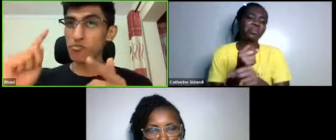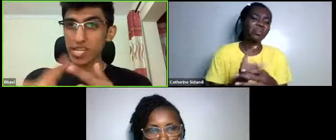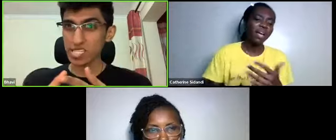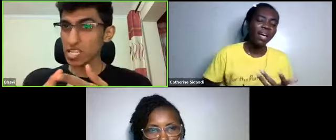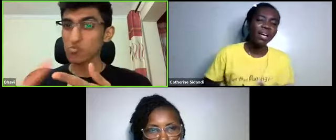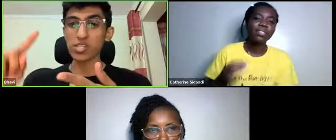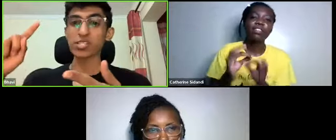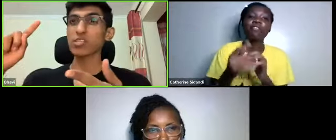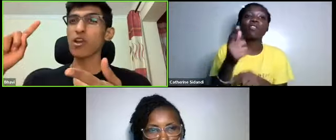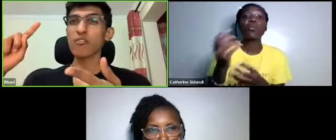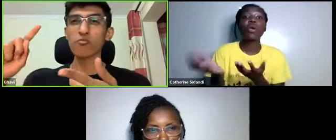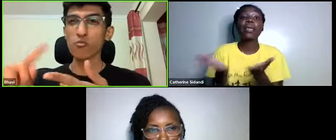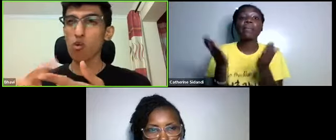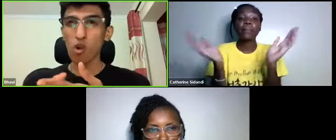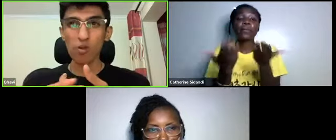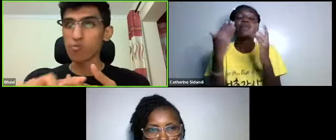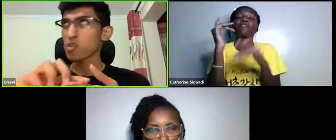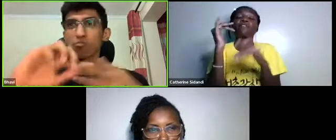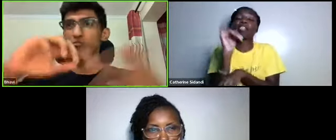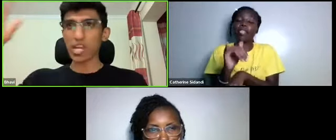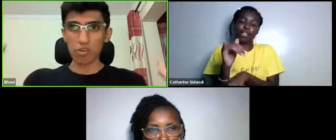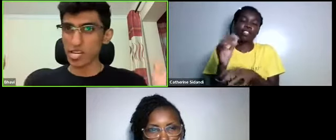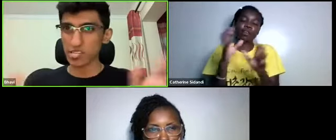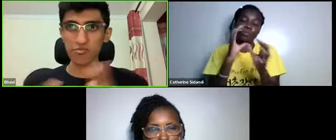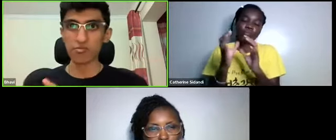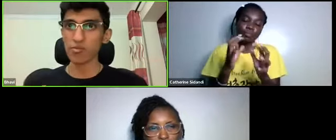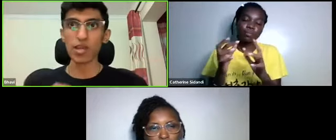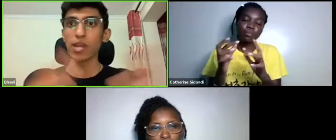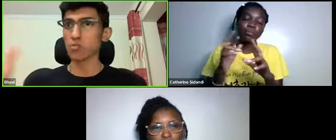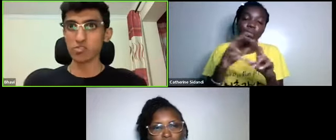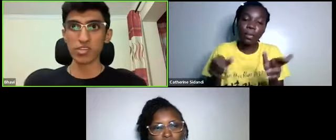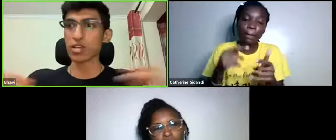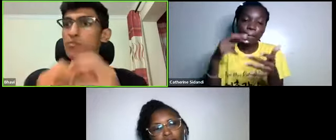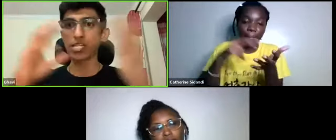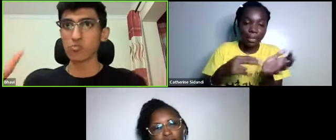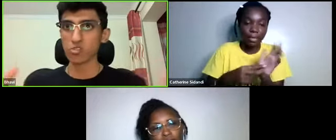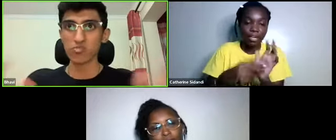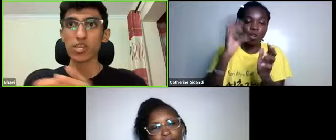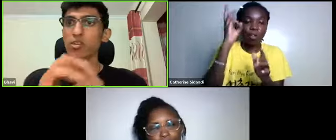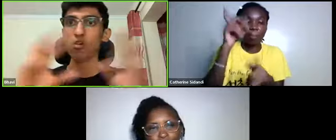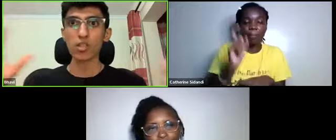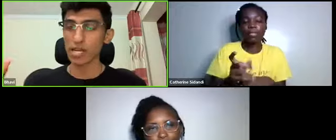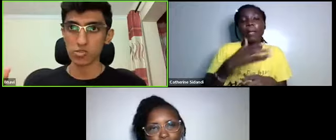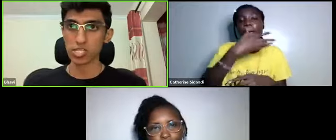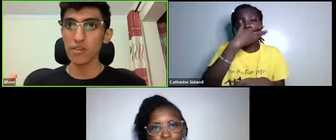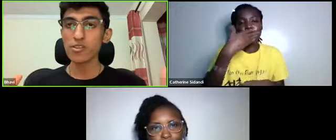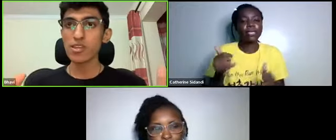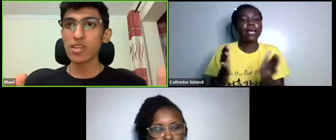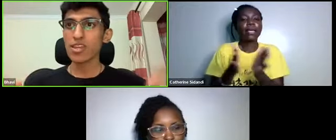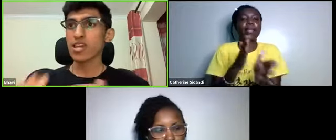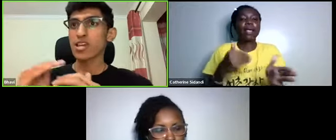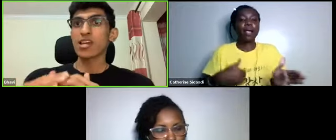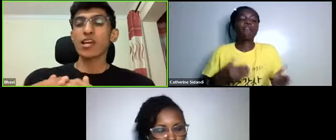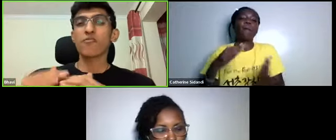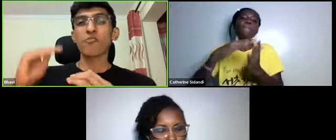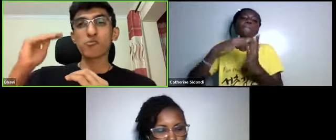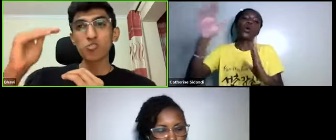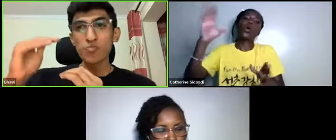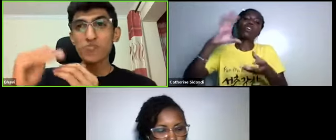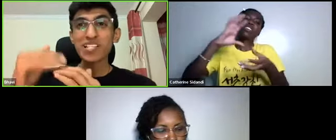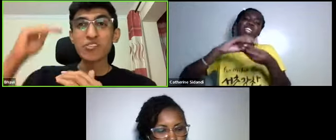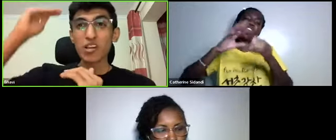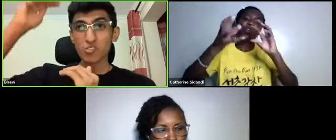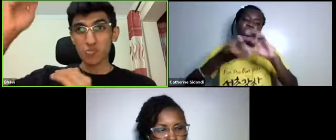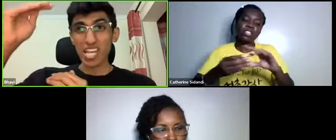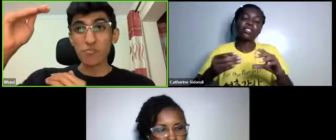you have a better salesperson, you have more, decorative atmosphere, better atmosphere, all that good stuff. From